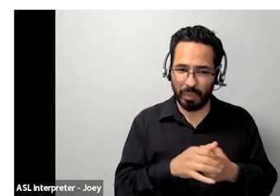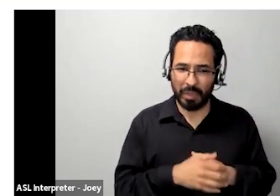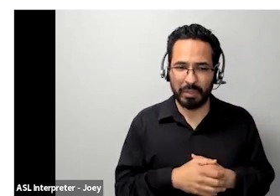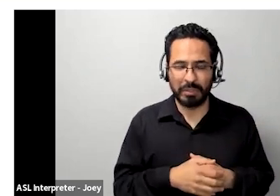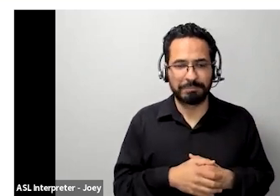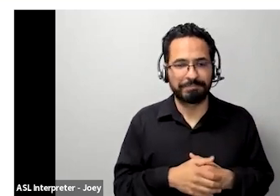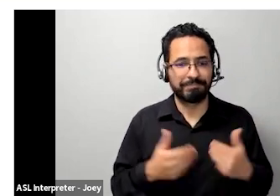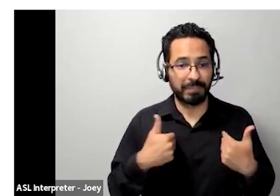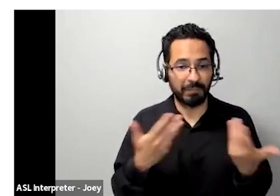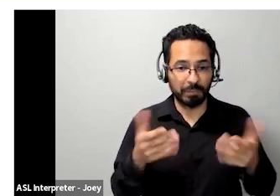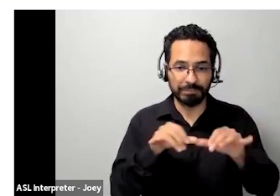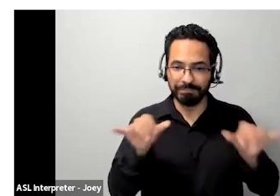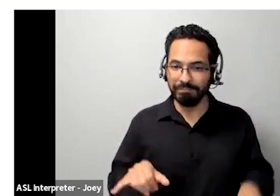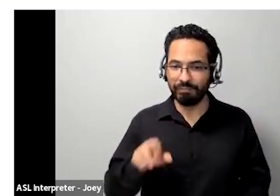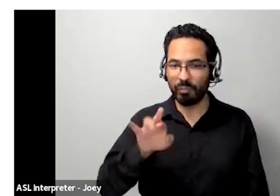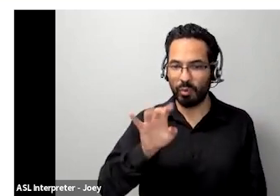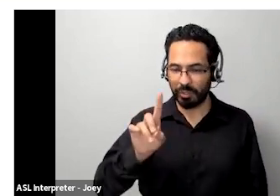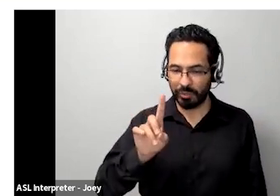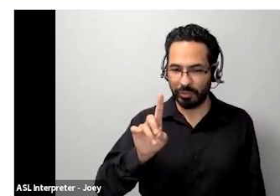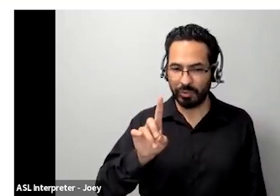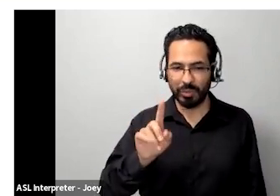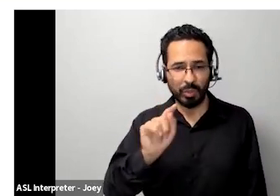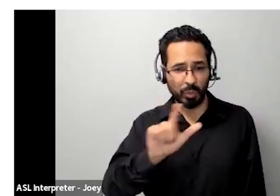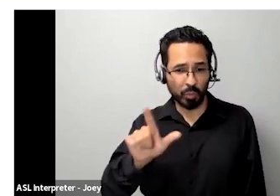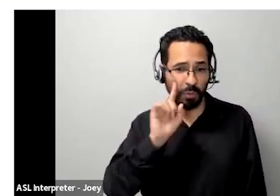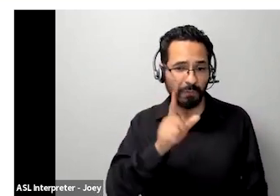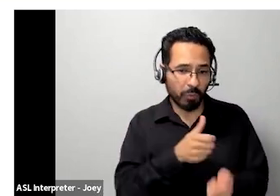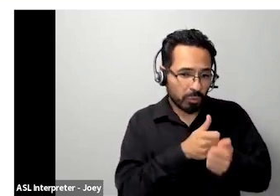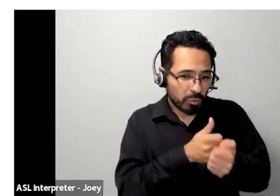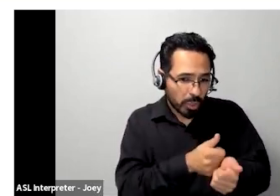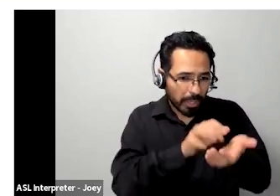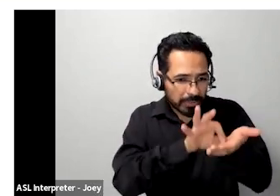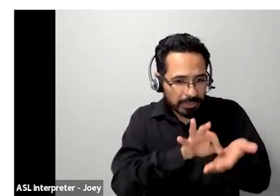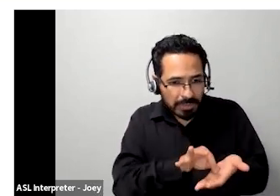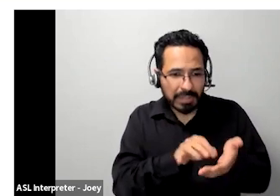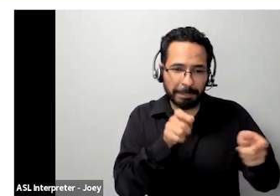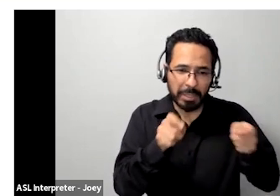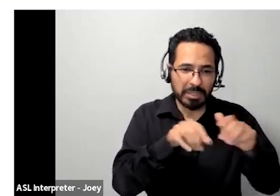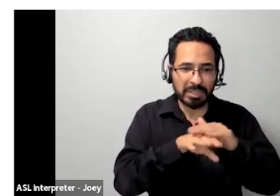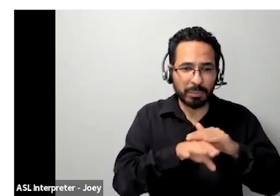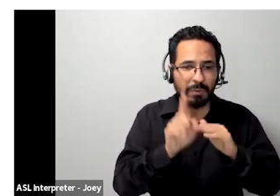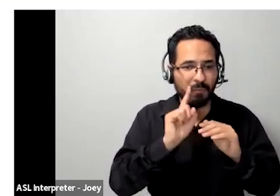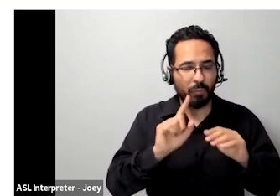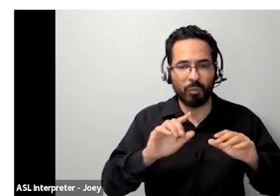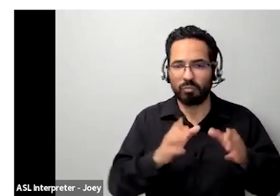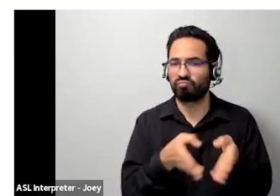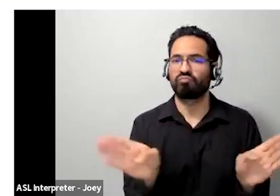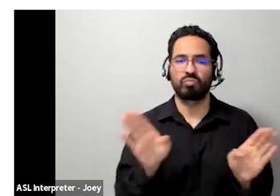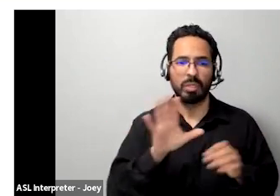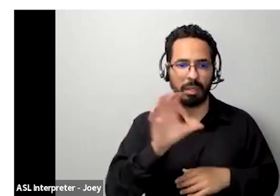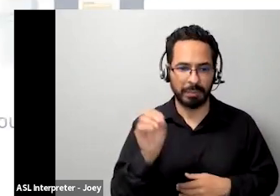we do have a system of record, a tool that we can track and manage accessibility across the company digital